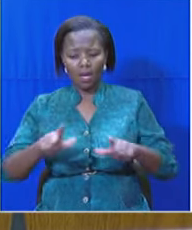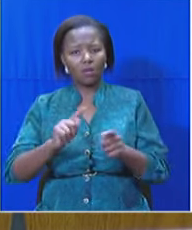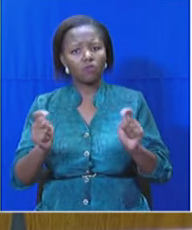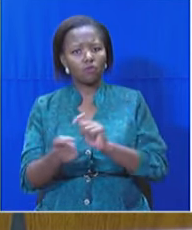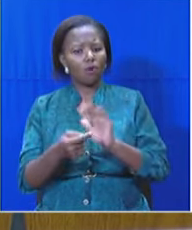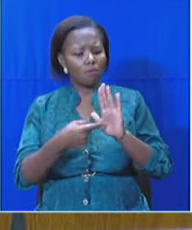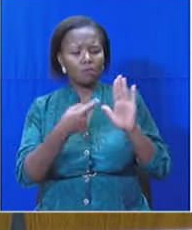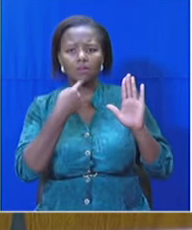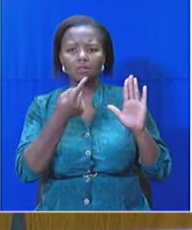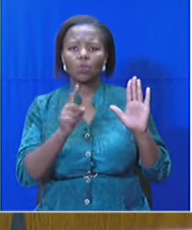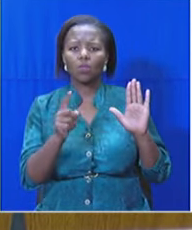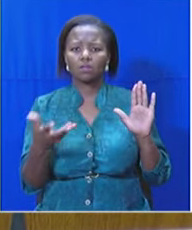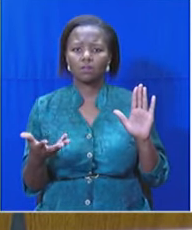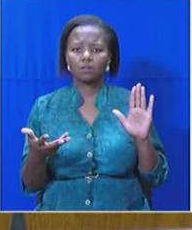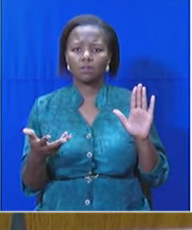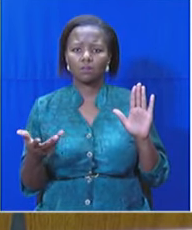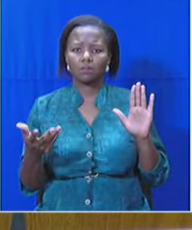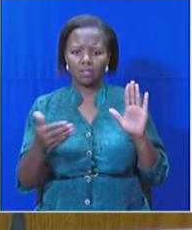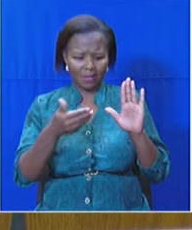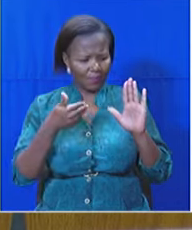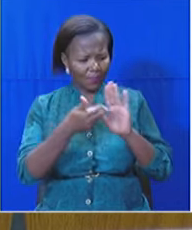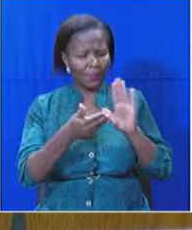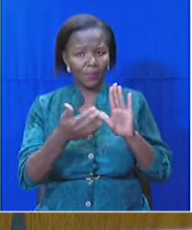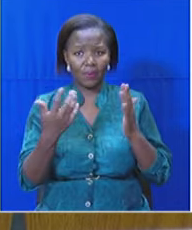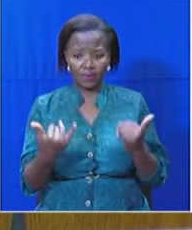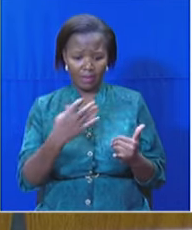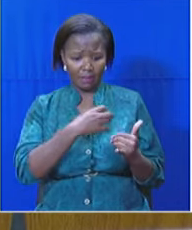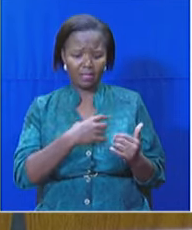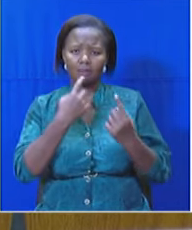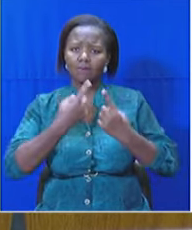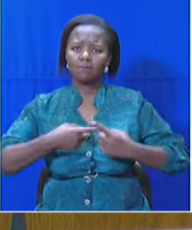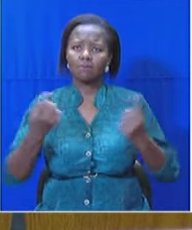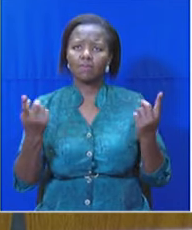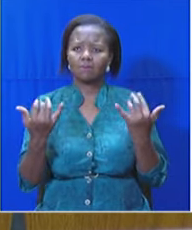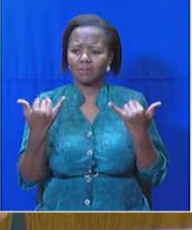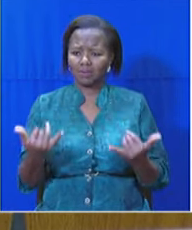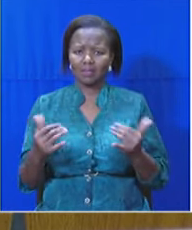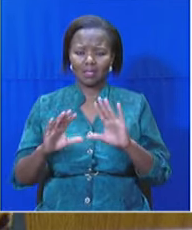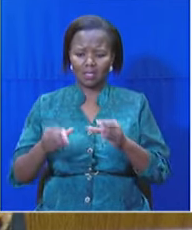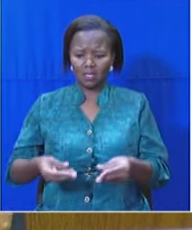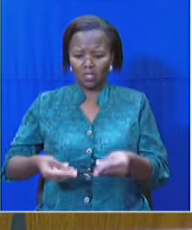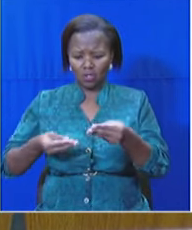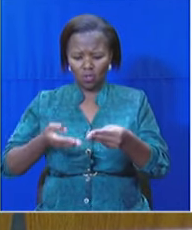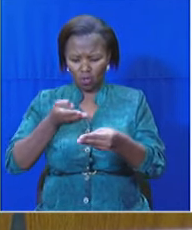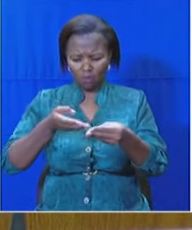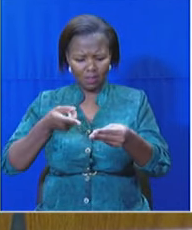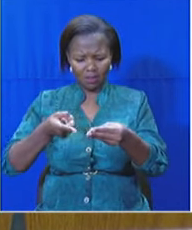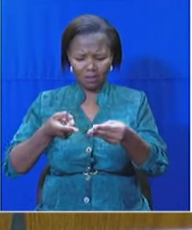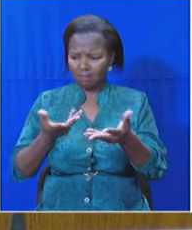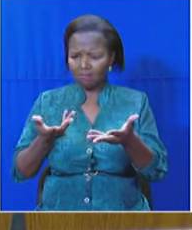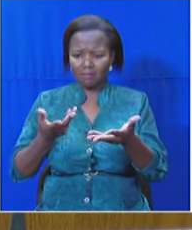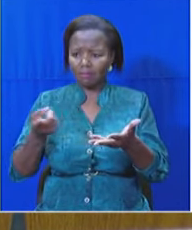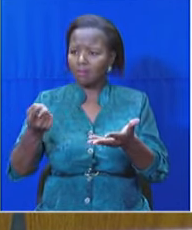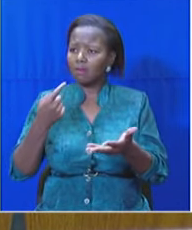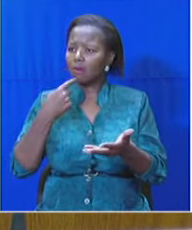nothing about what the minister have announced here today. So how can we support a document